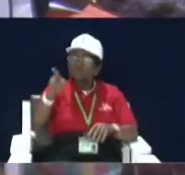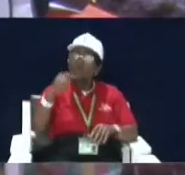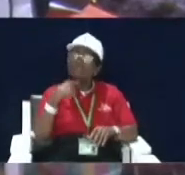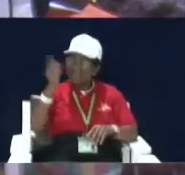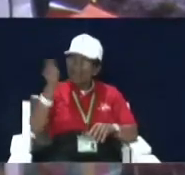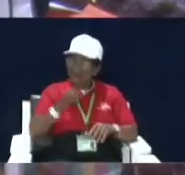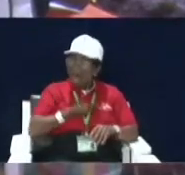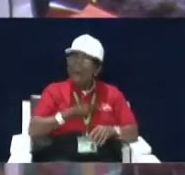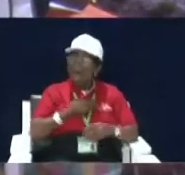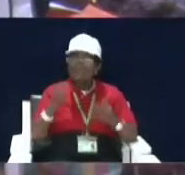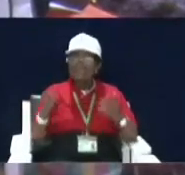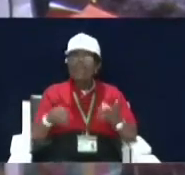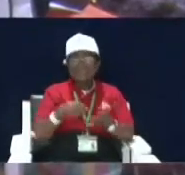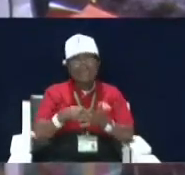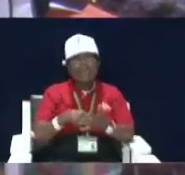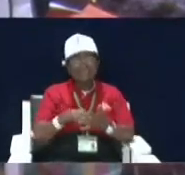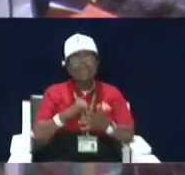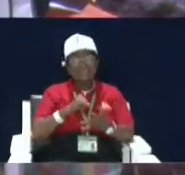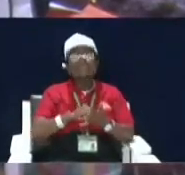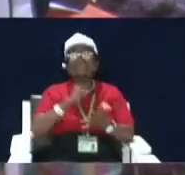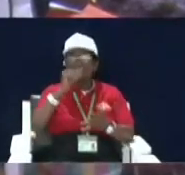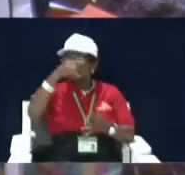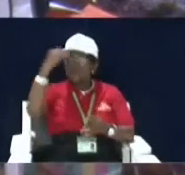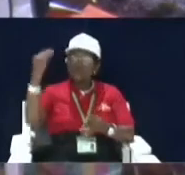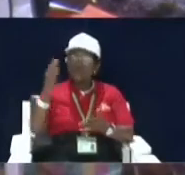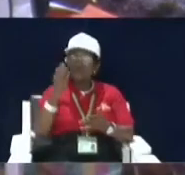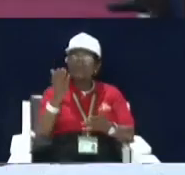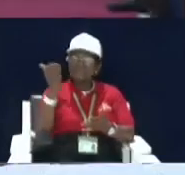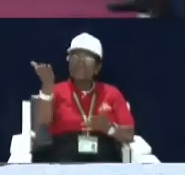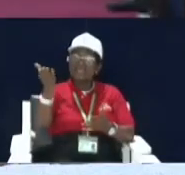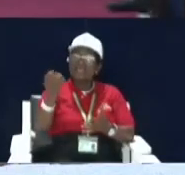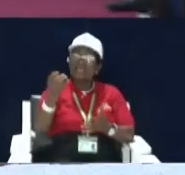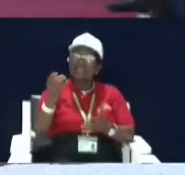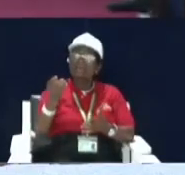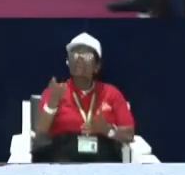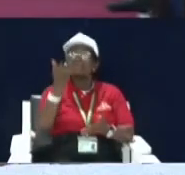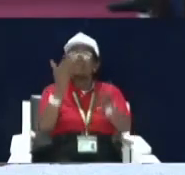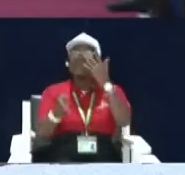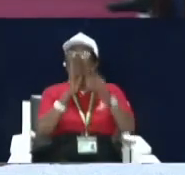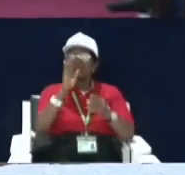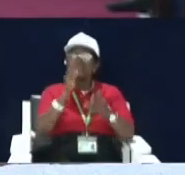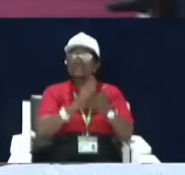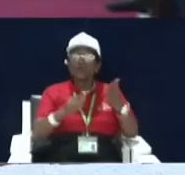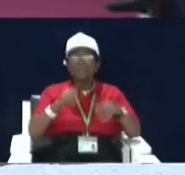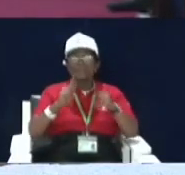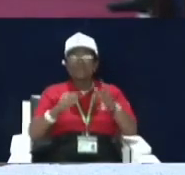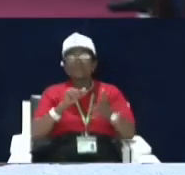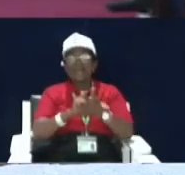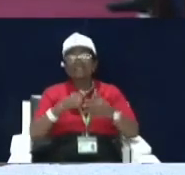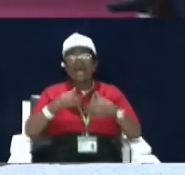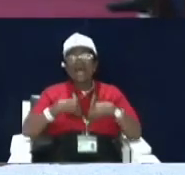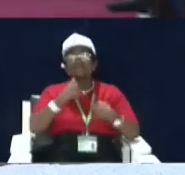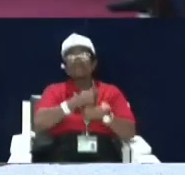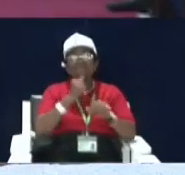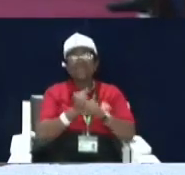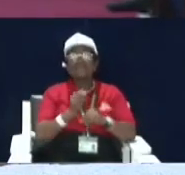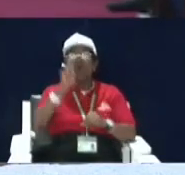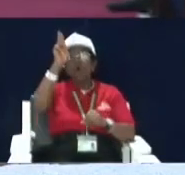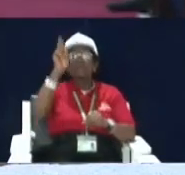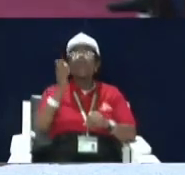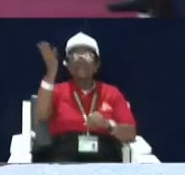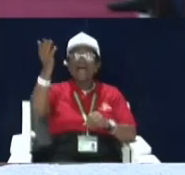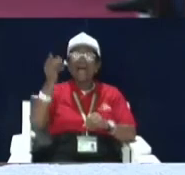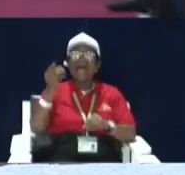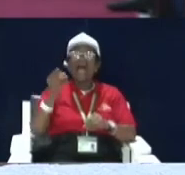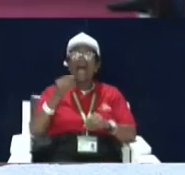It is because there might be some people who have made up their mind that the only way you can have